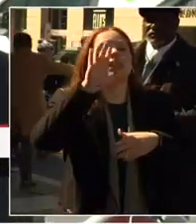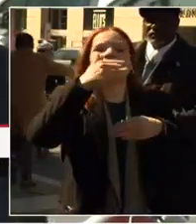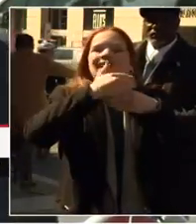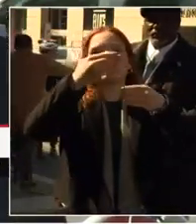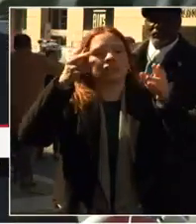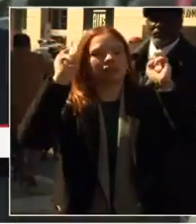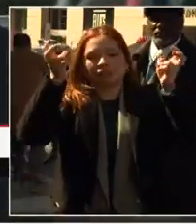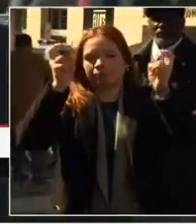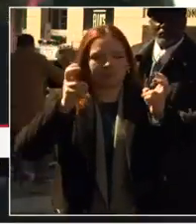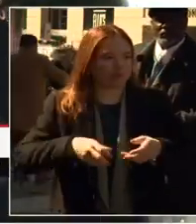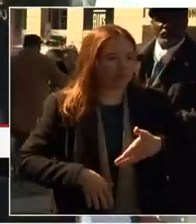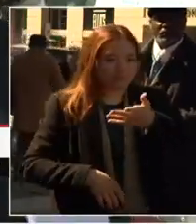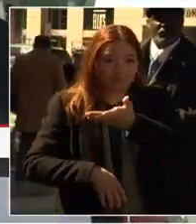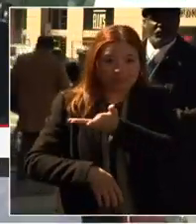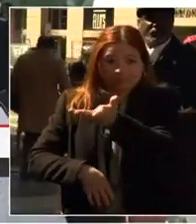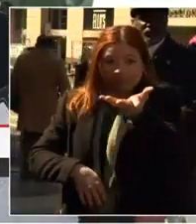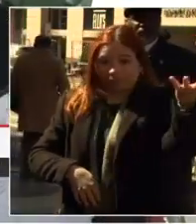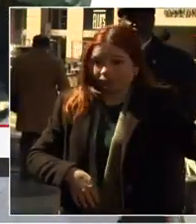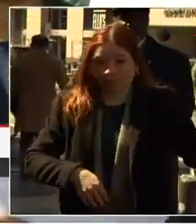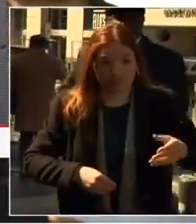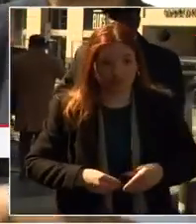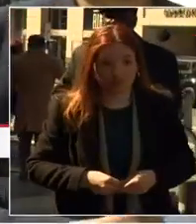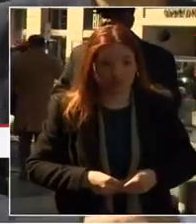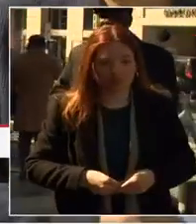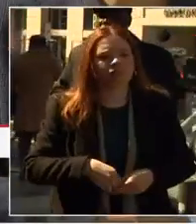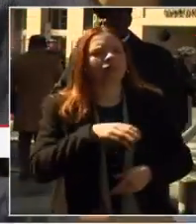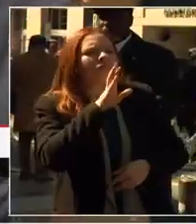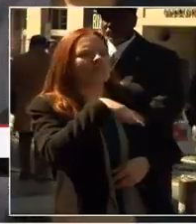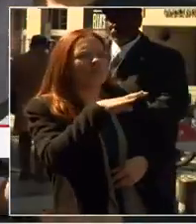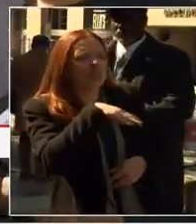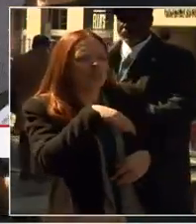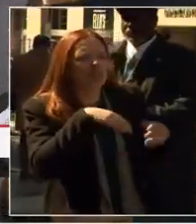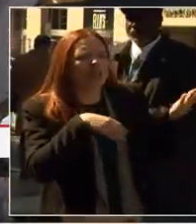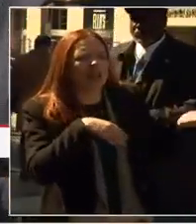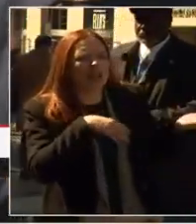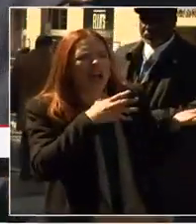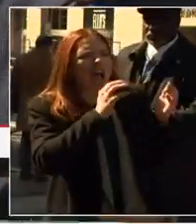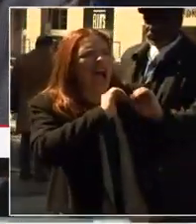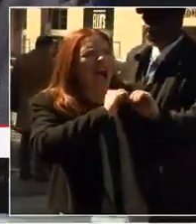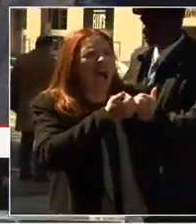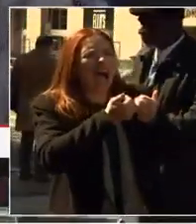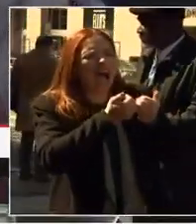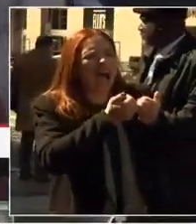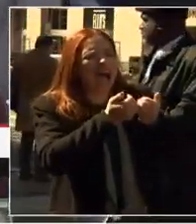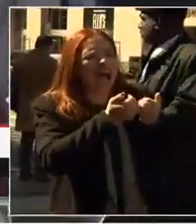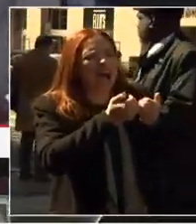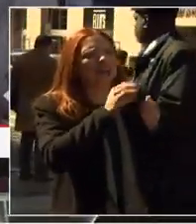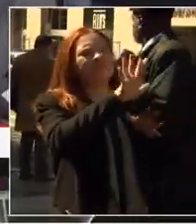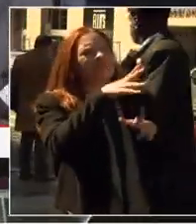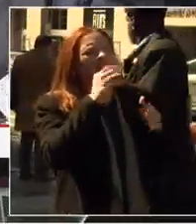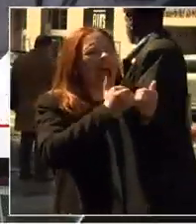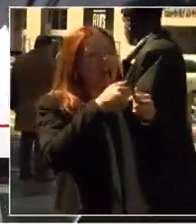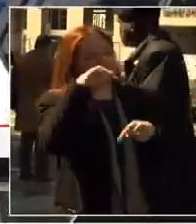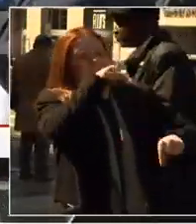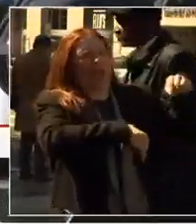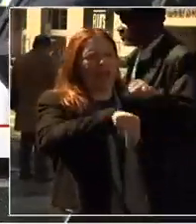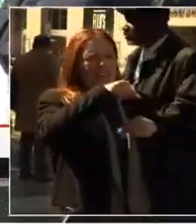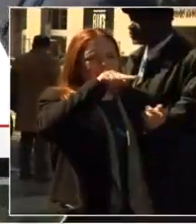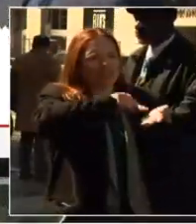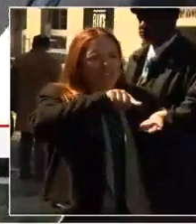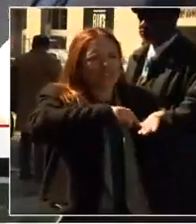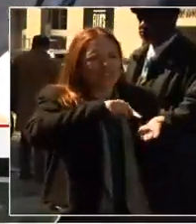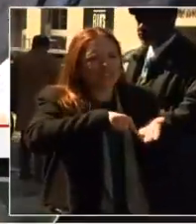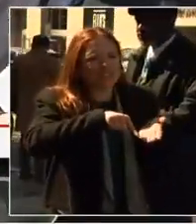I want to ask Ms. Vanessa, please, how far back is this investigation going to? And then I do have a question for the mayor on another